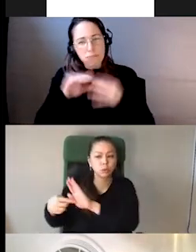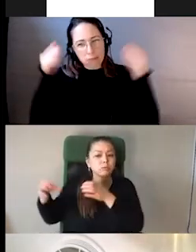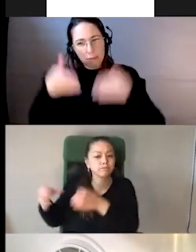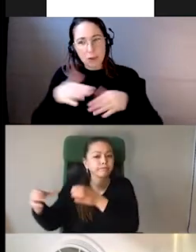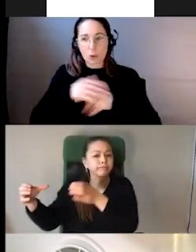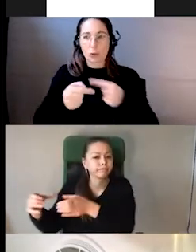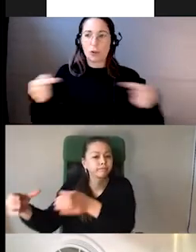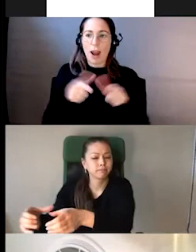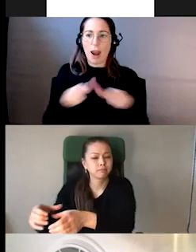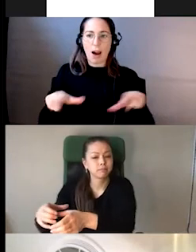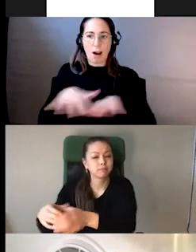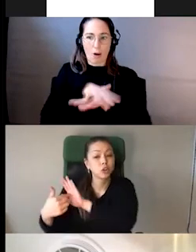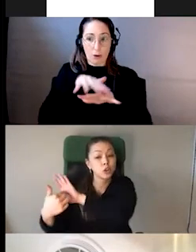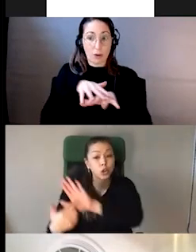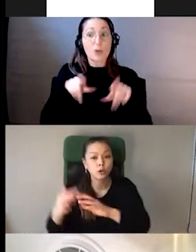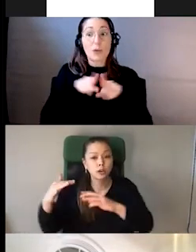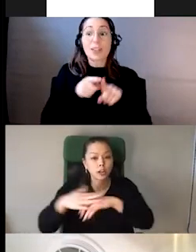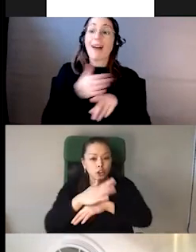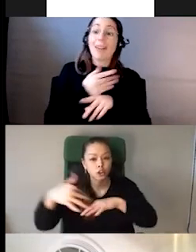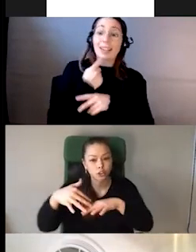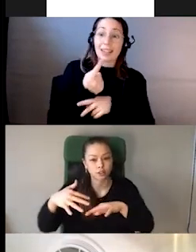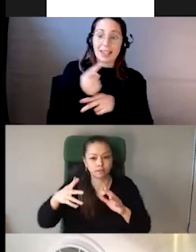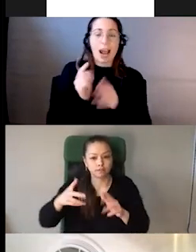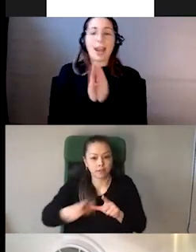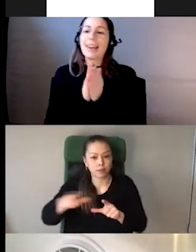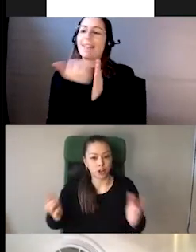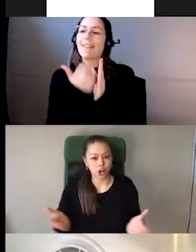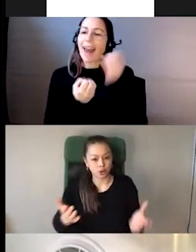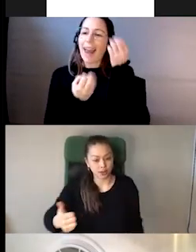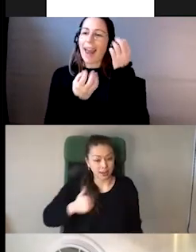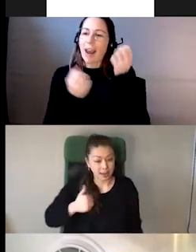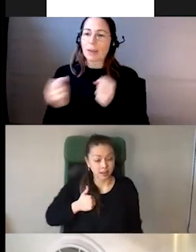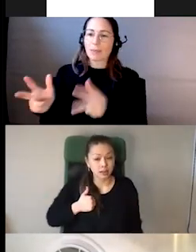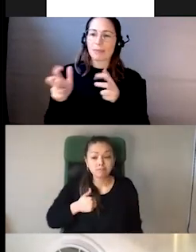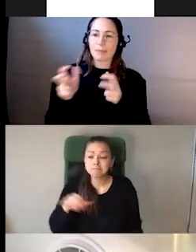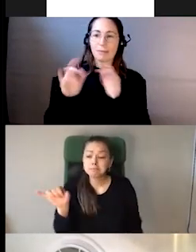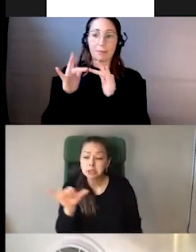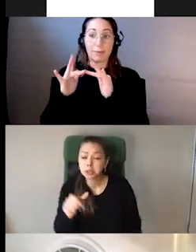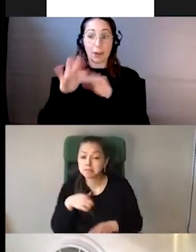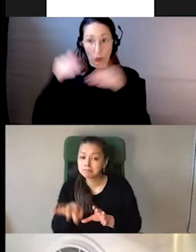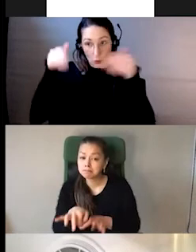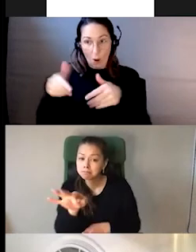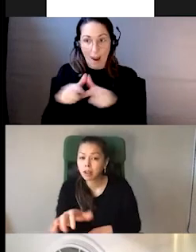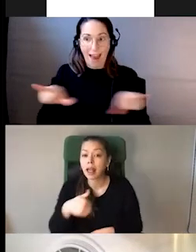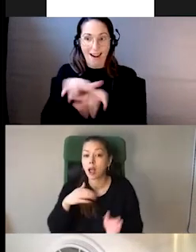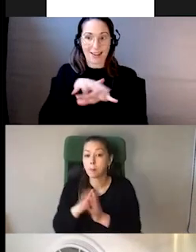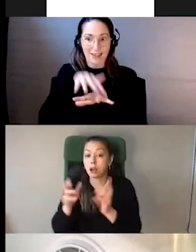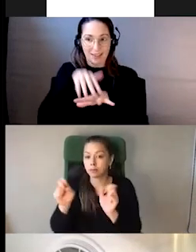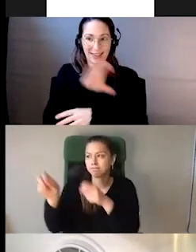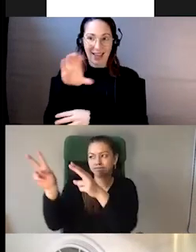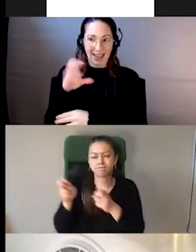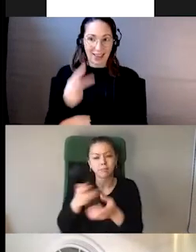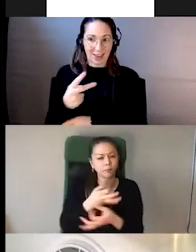have a booklet that can be downloaded from our website about Indigenous languages in Canada. This image is from